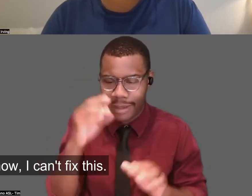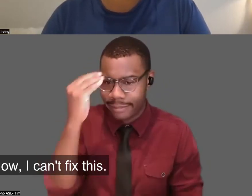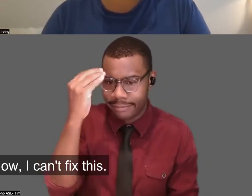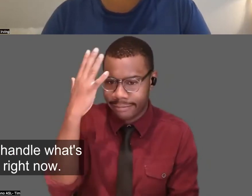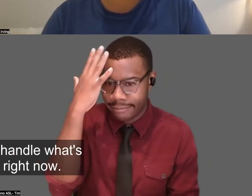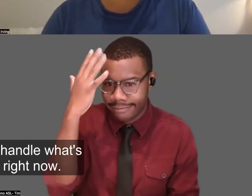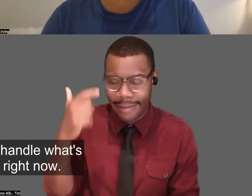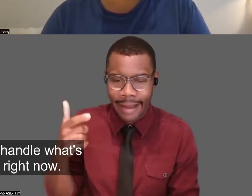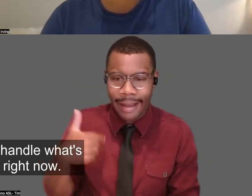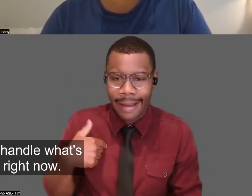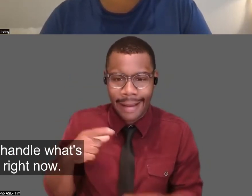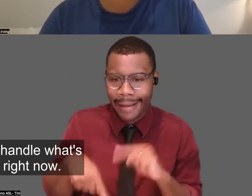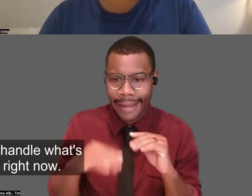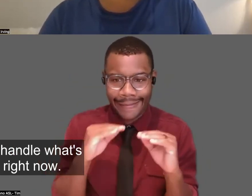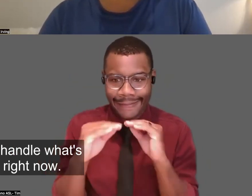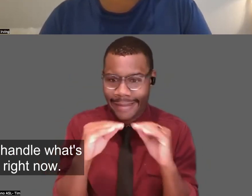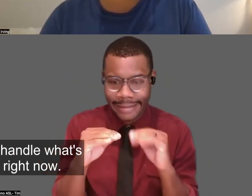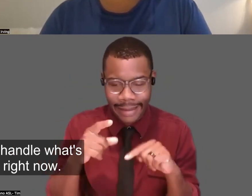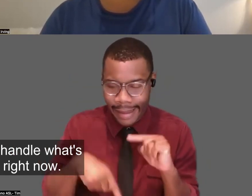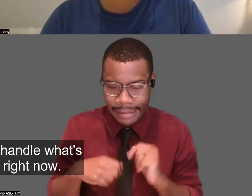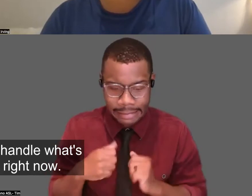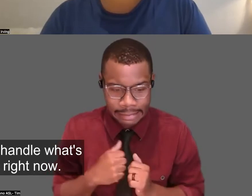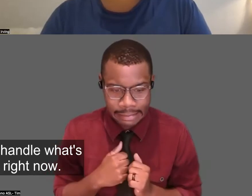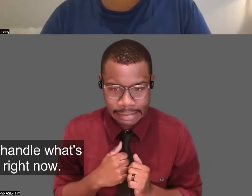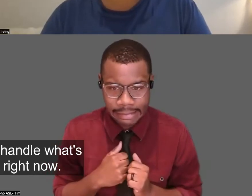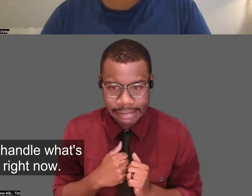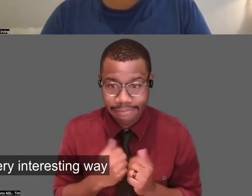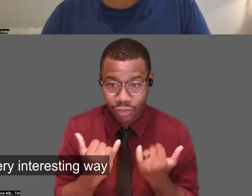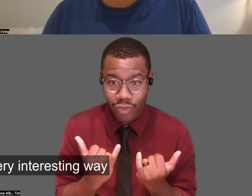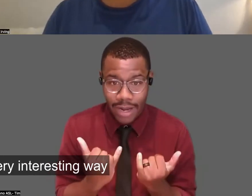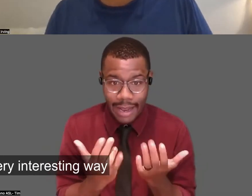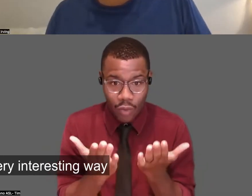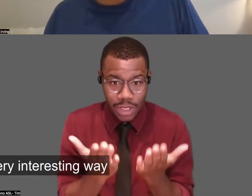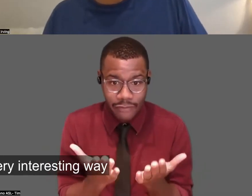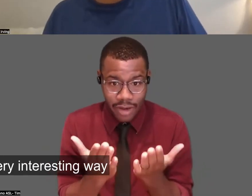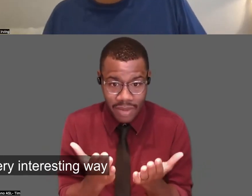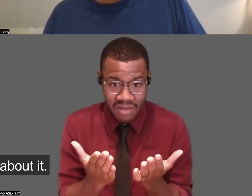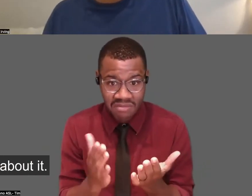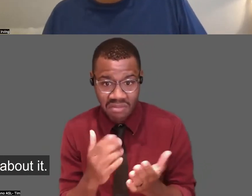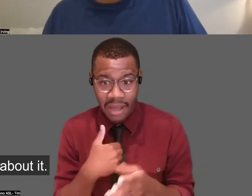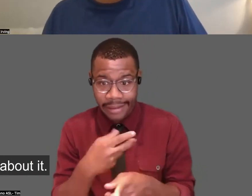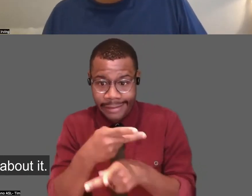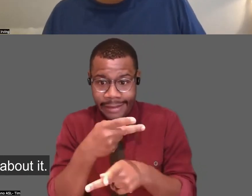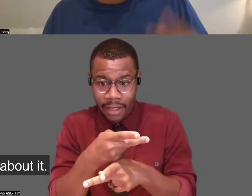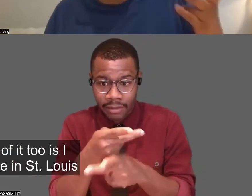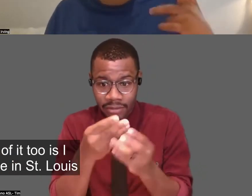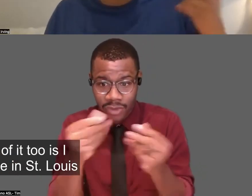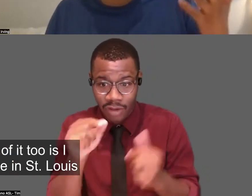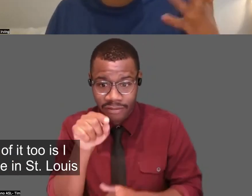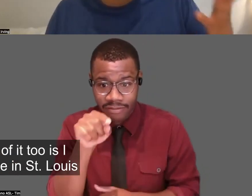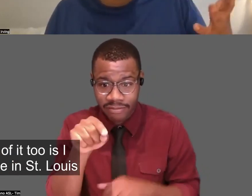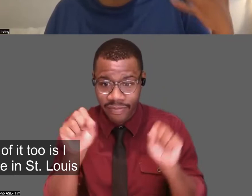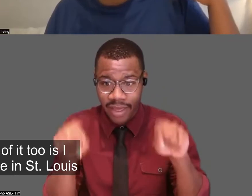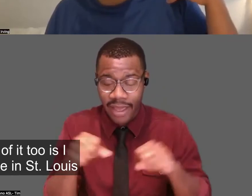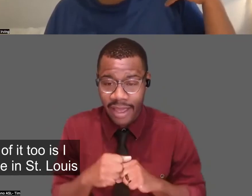this. What I can do is handle what's in front of me right now. And I think that's a very interesting way of thinking about it. But one part